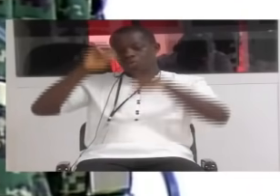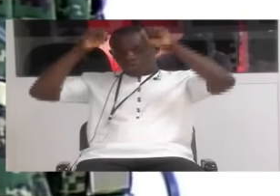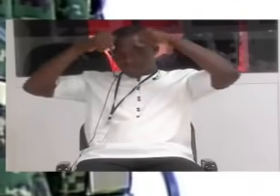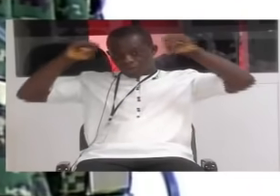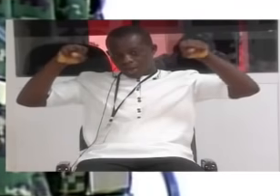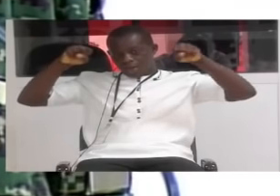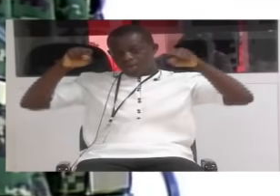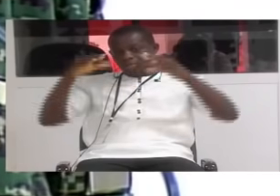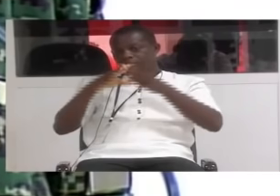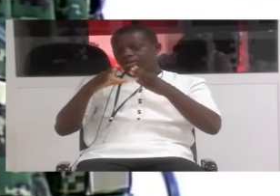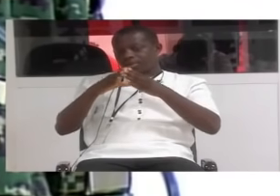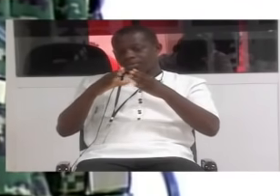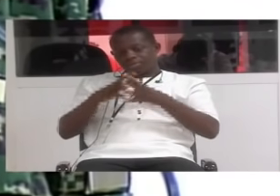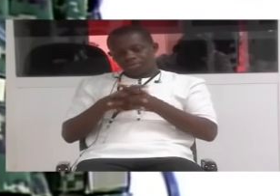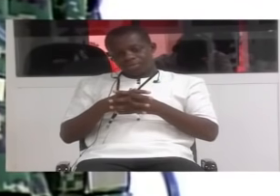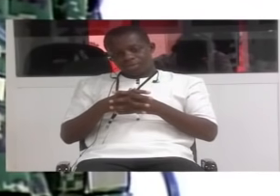fula with him.